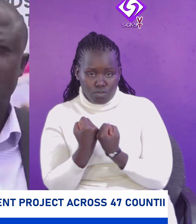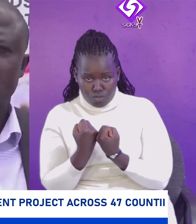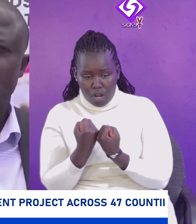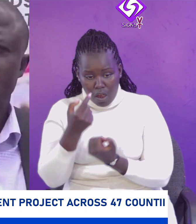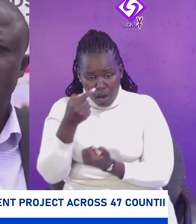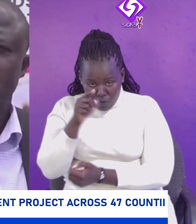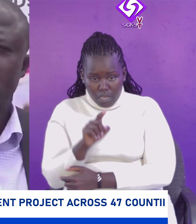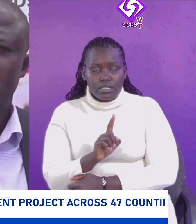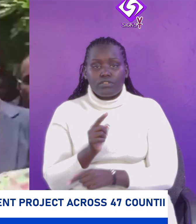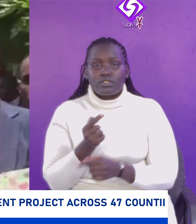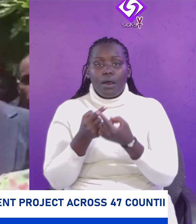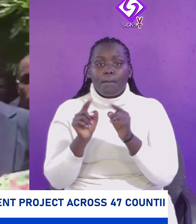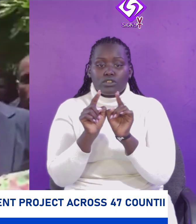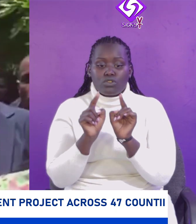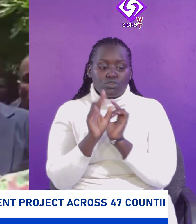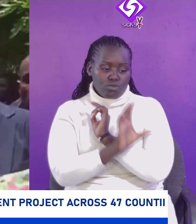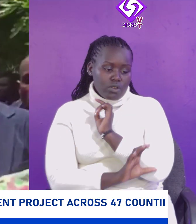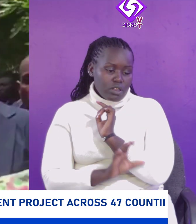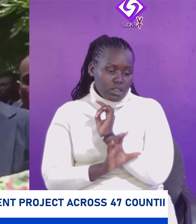themselves, but also the country. Final